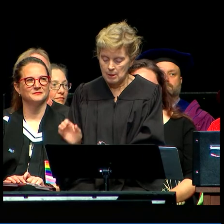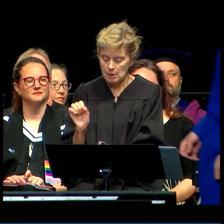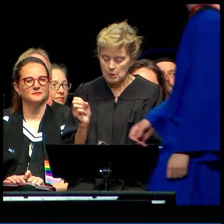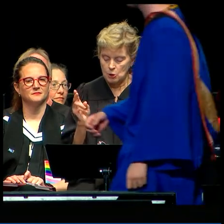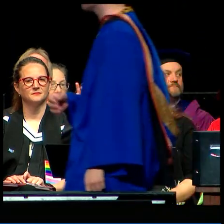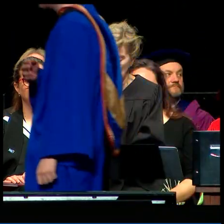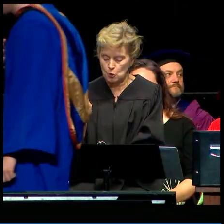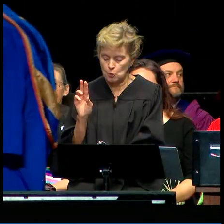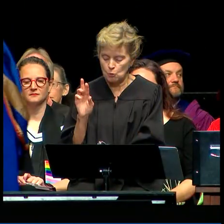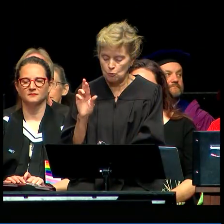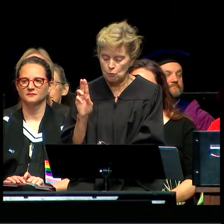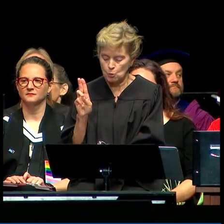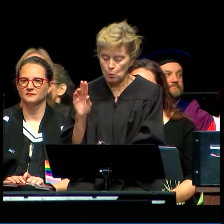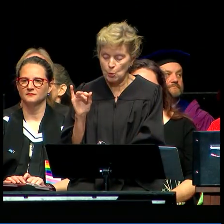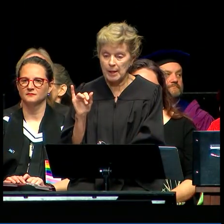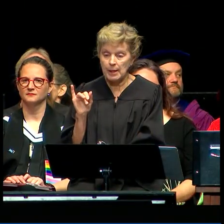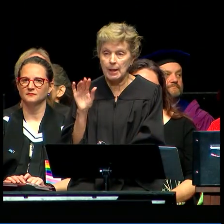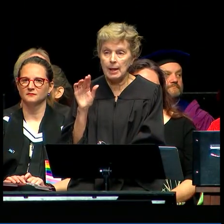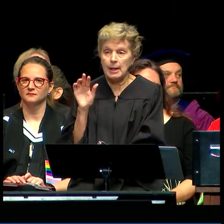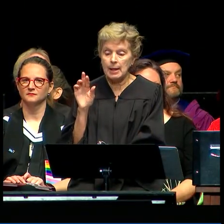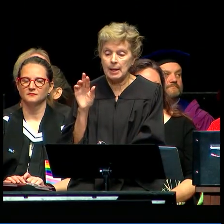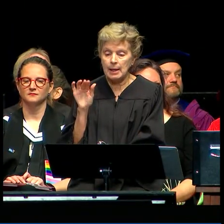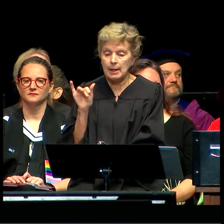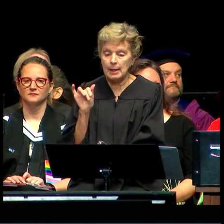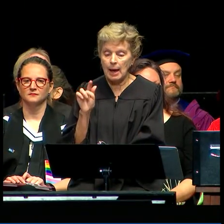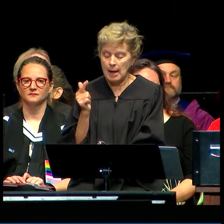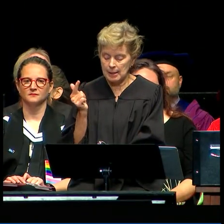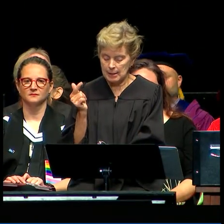Shurui Yang.